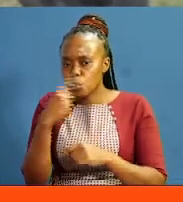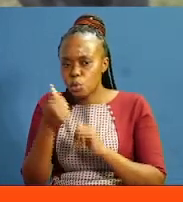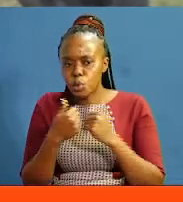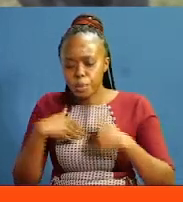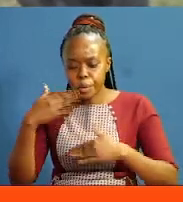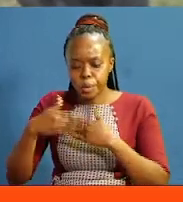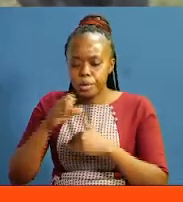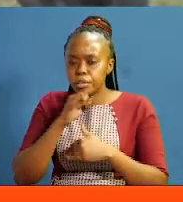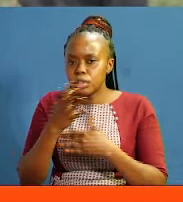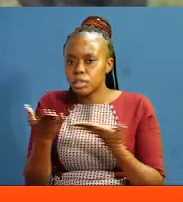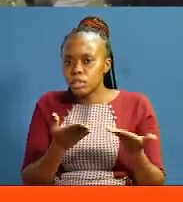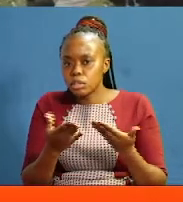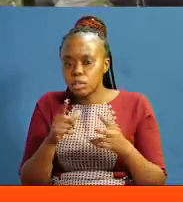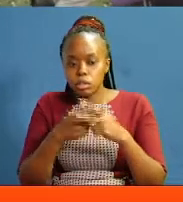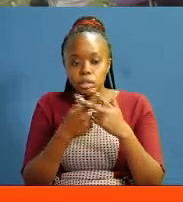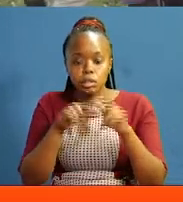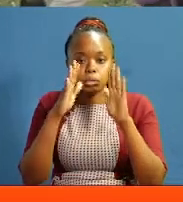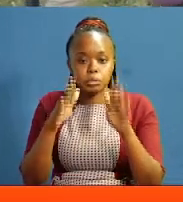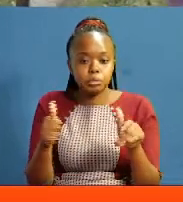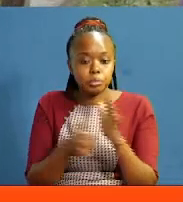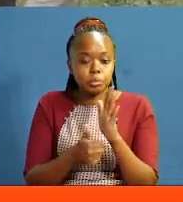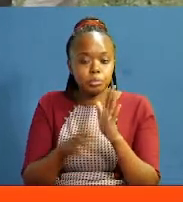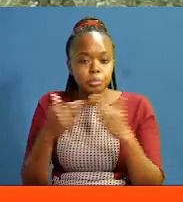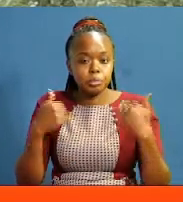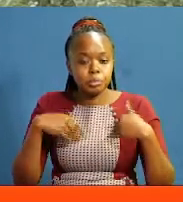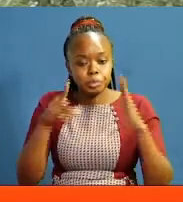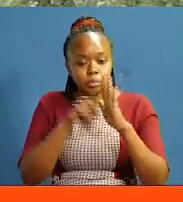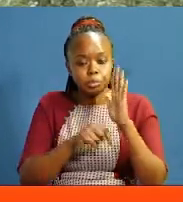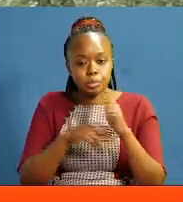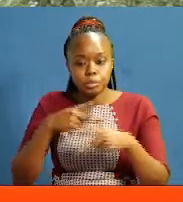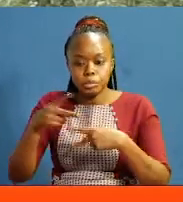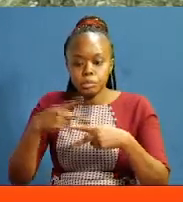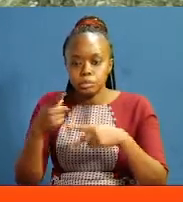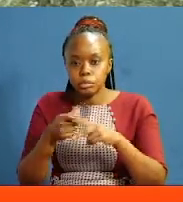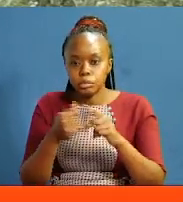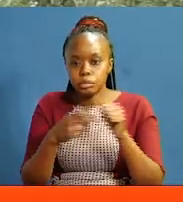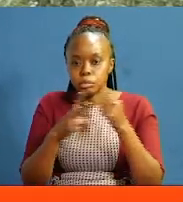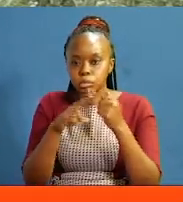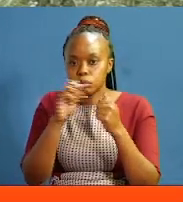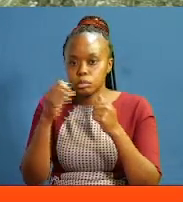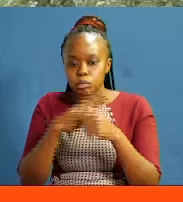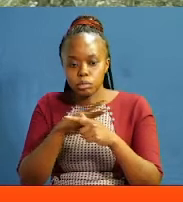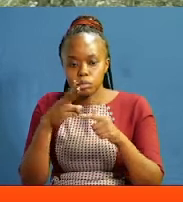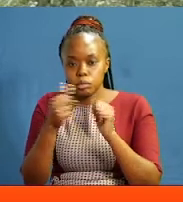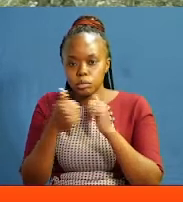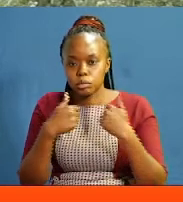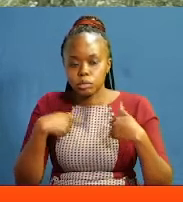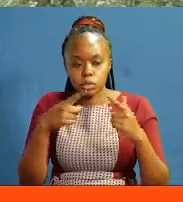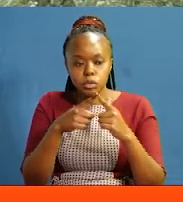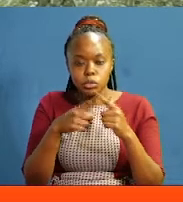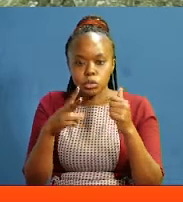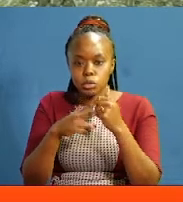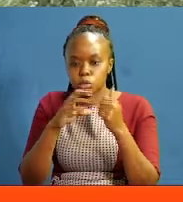iko karibu iko engineer. The station has reduced potatoes prices from 700 shillings per packet to